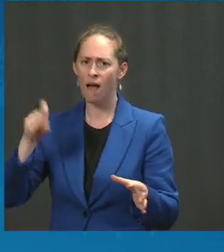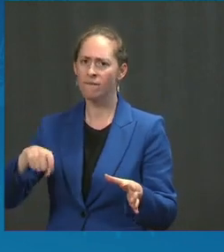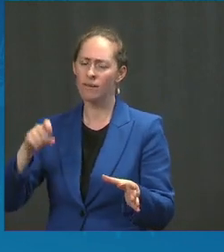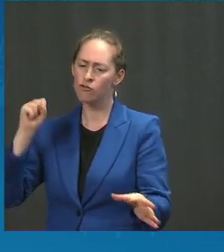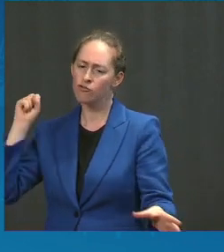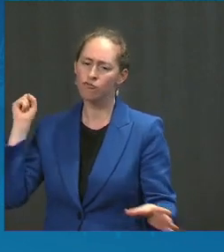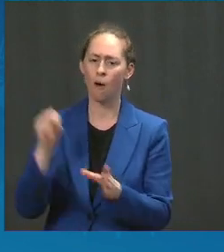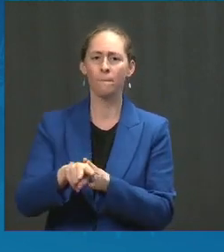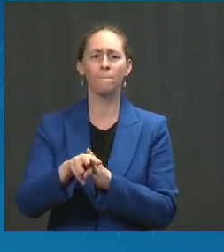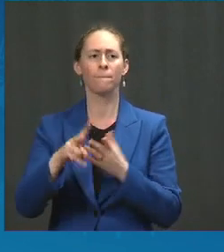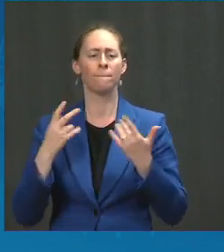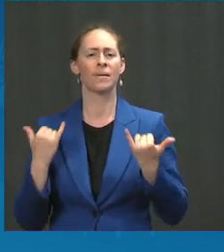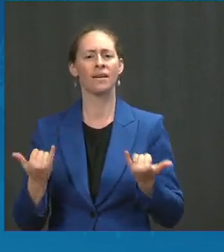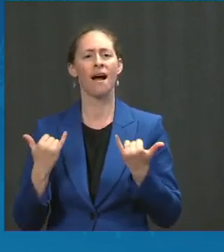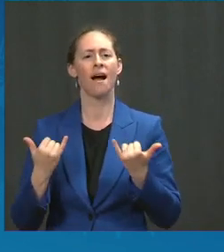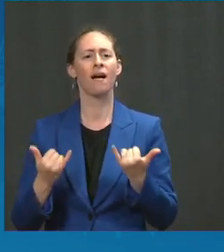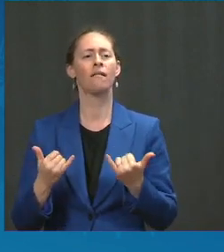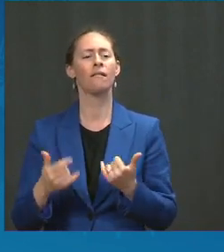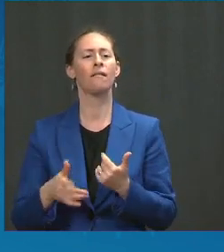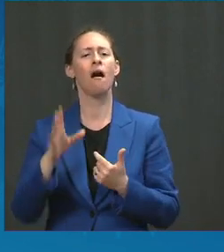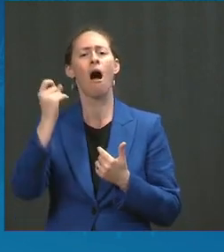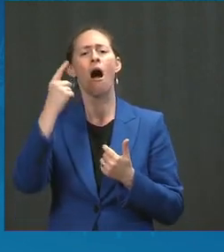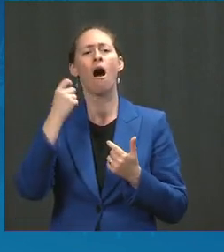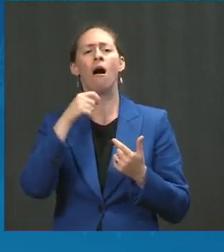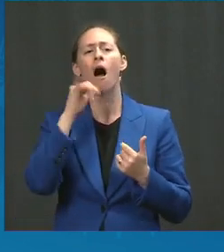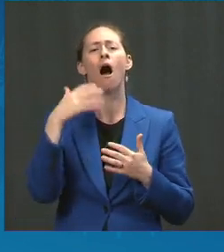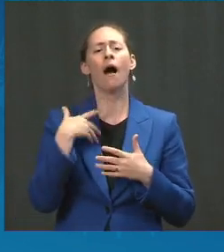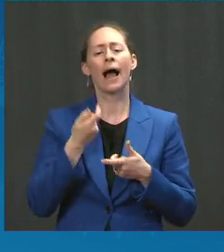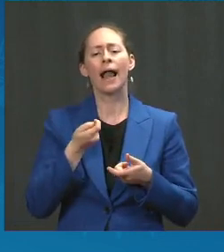thinking just incrementally about how we can progress.